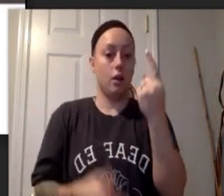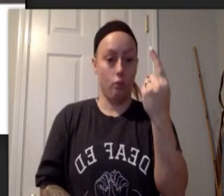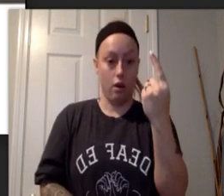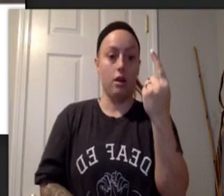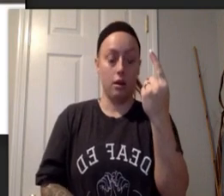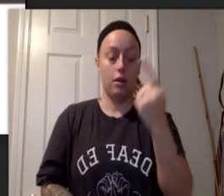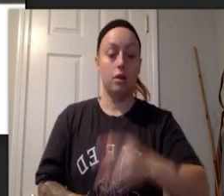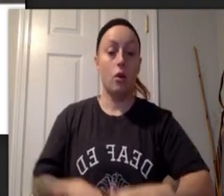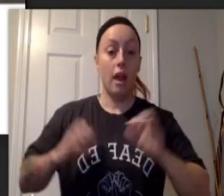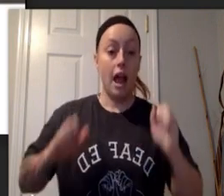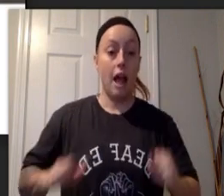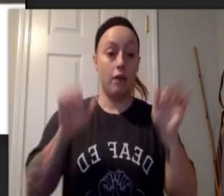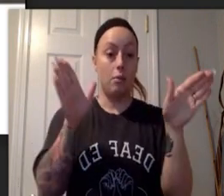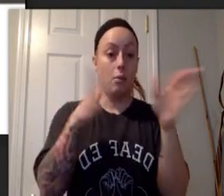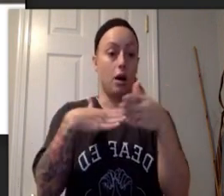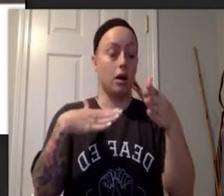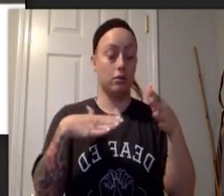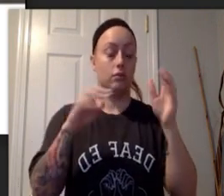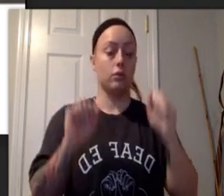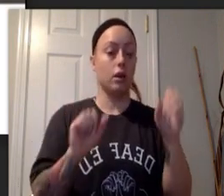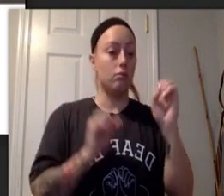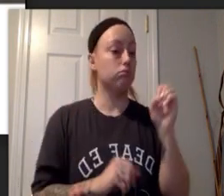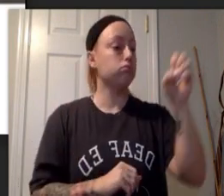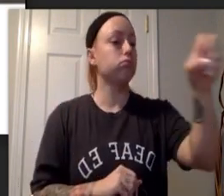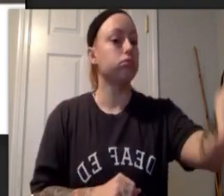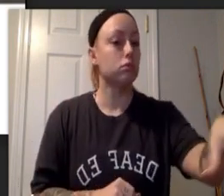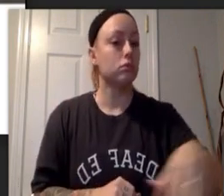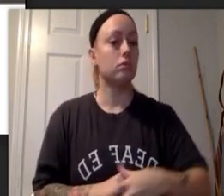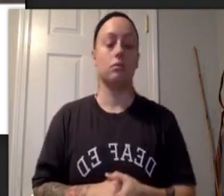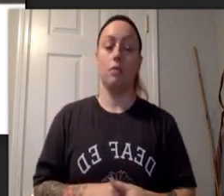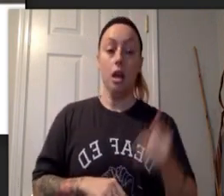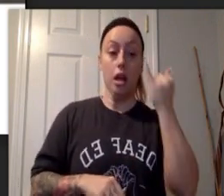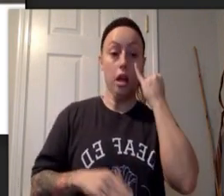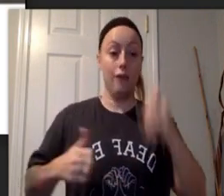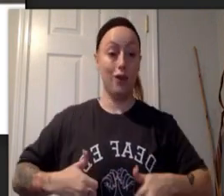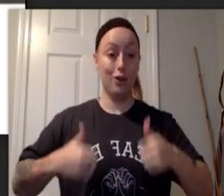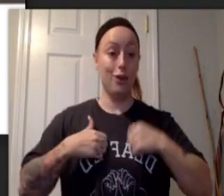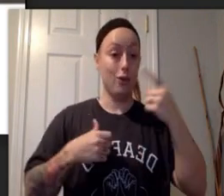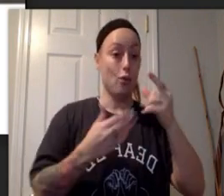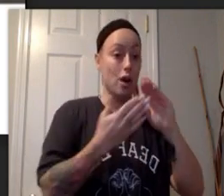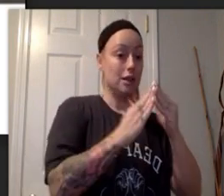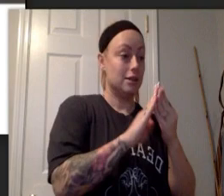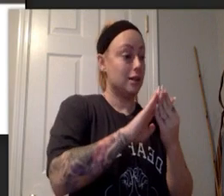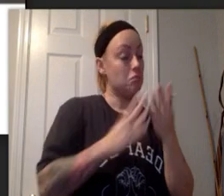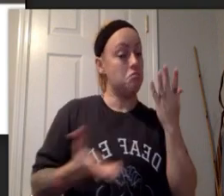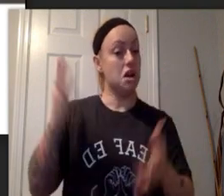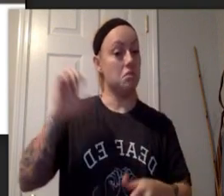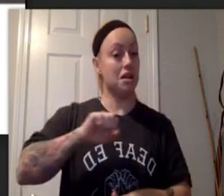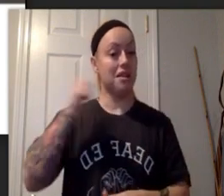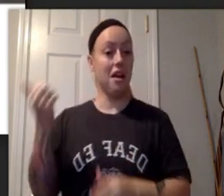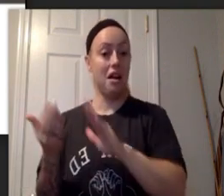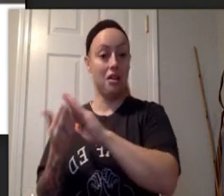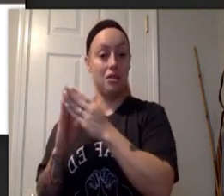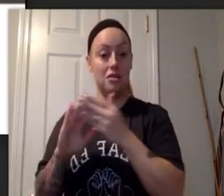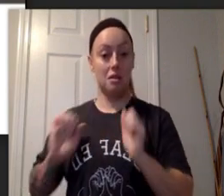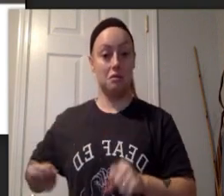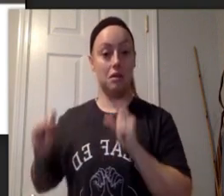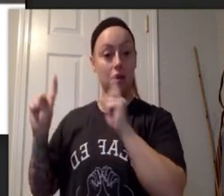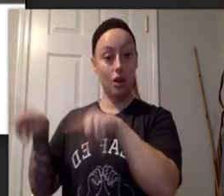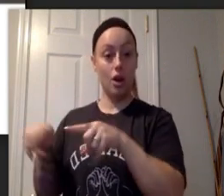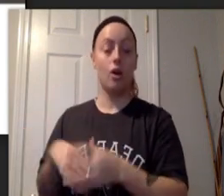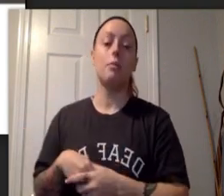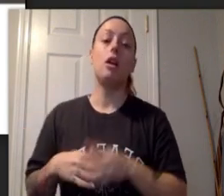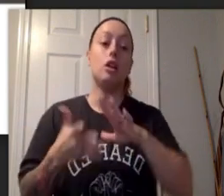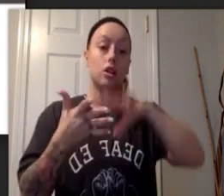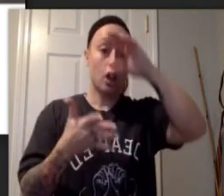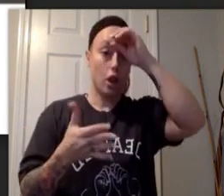the other day, if you live in one town, go to the sheriff's annex in the other town to dispose of your drugs or unwanted prescriptions. But to